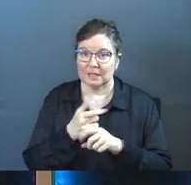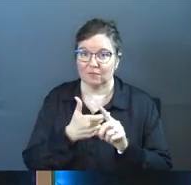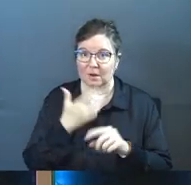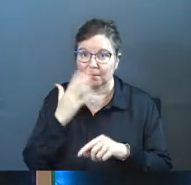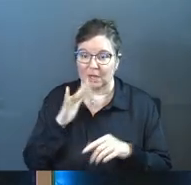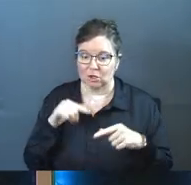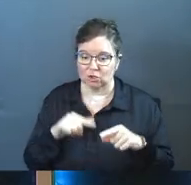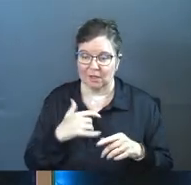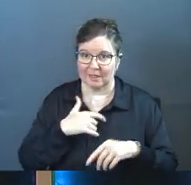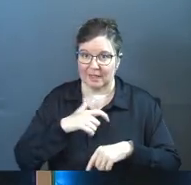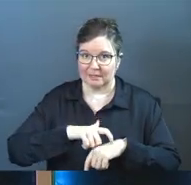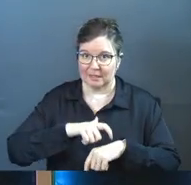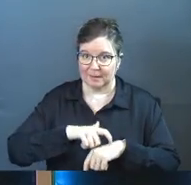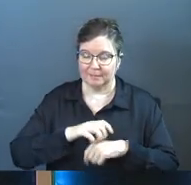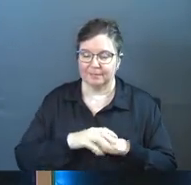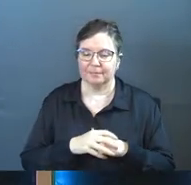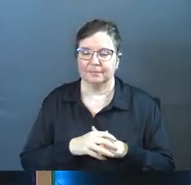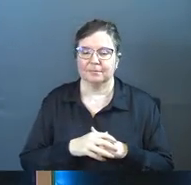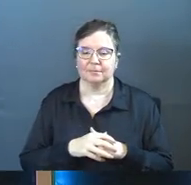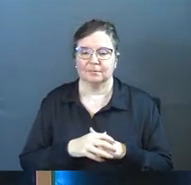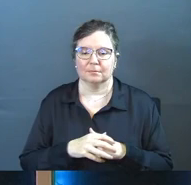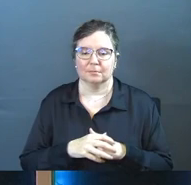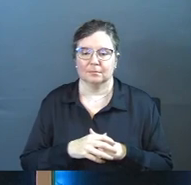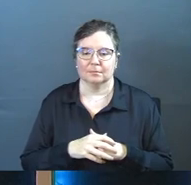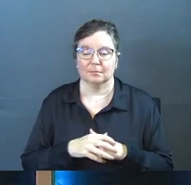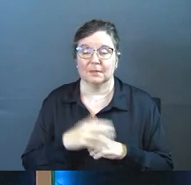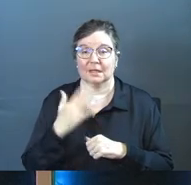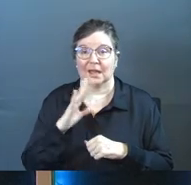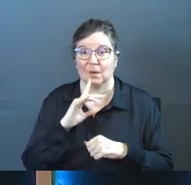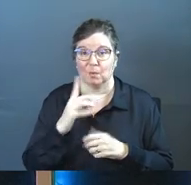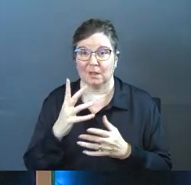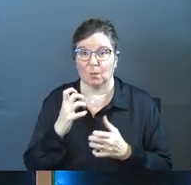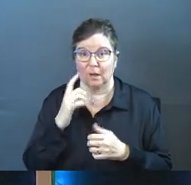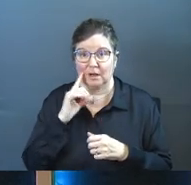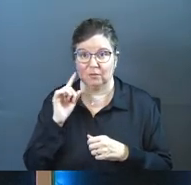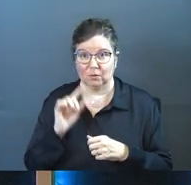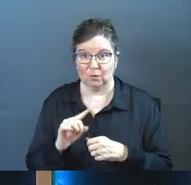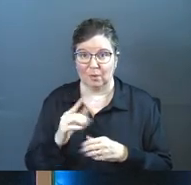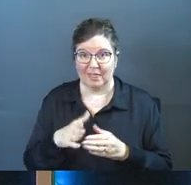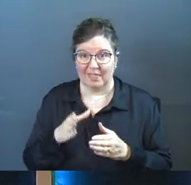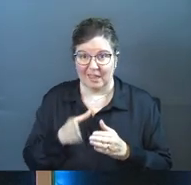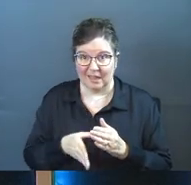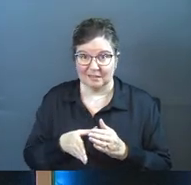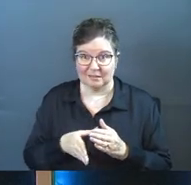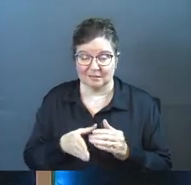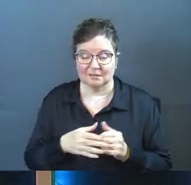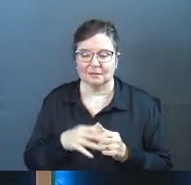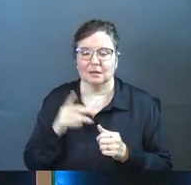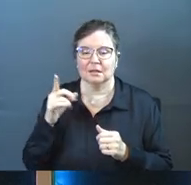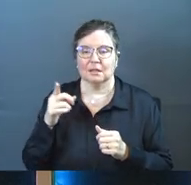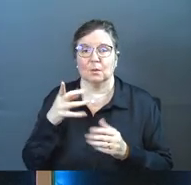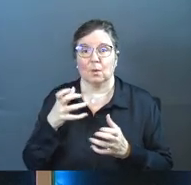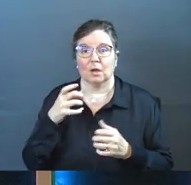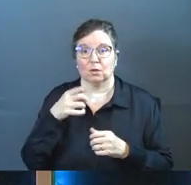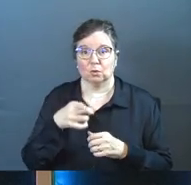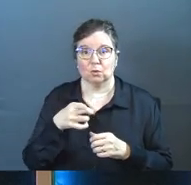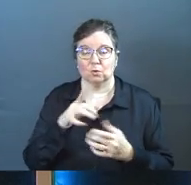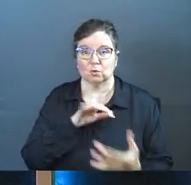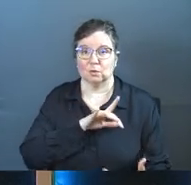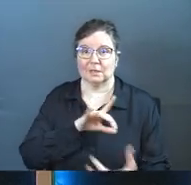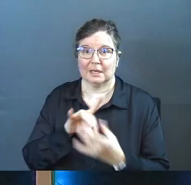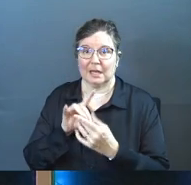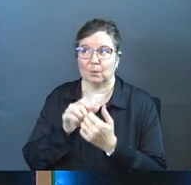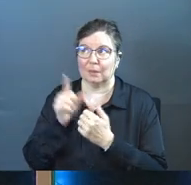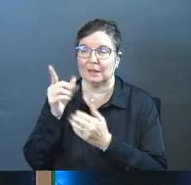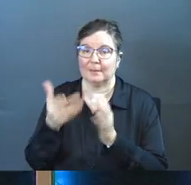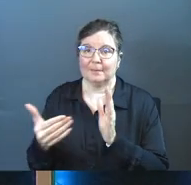from God during that time, what God really wanted for you at the end of it, he wanted you to reconnect